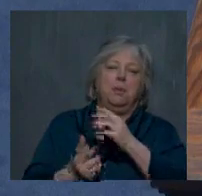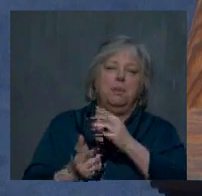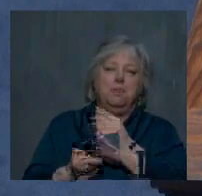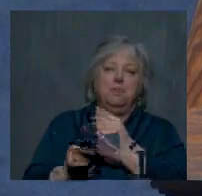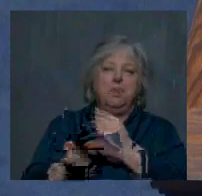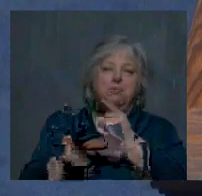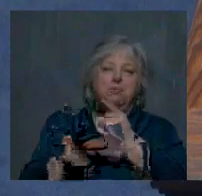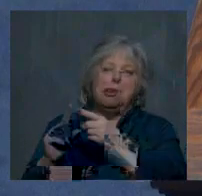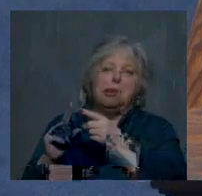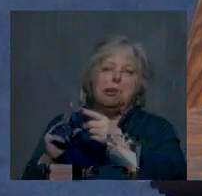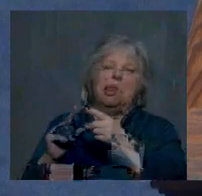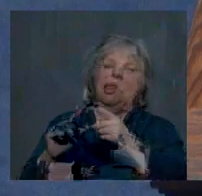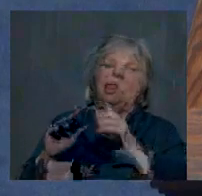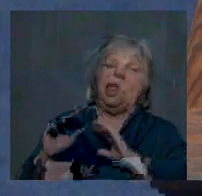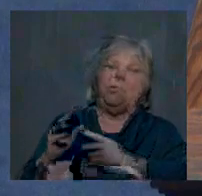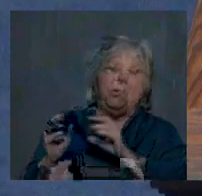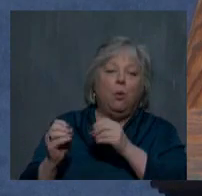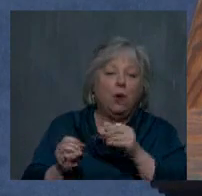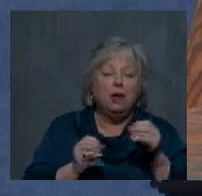how we were organized,